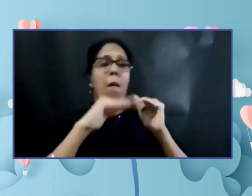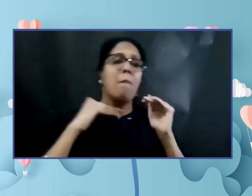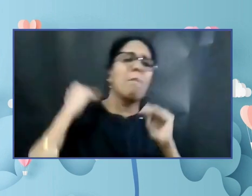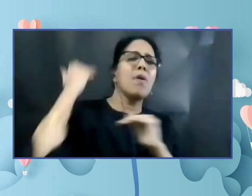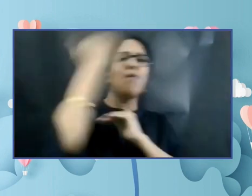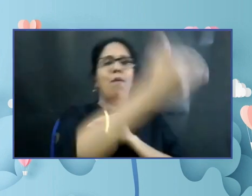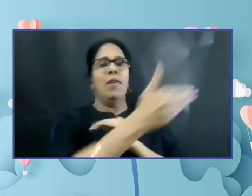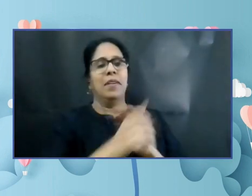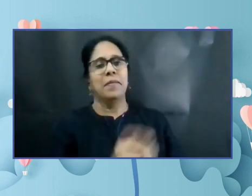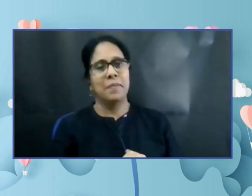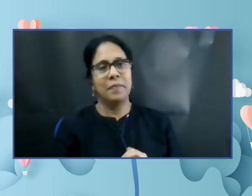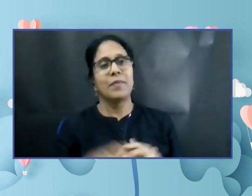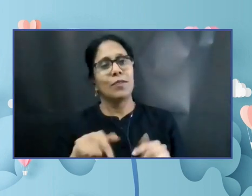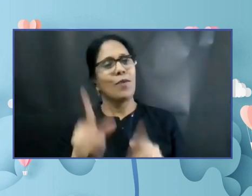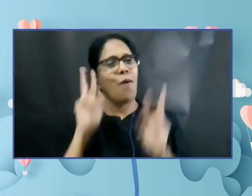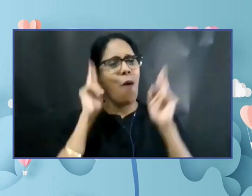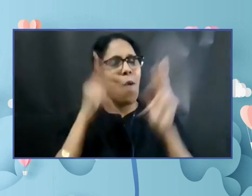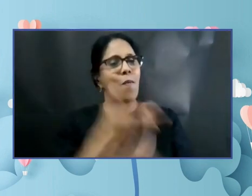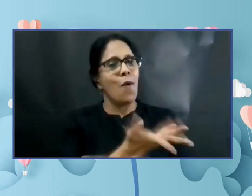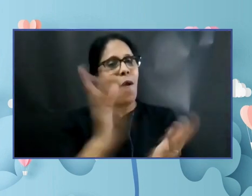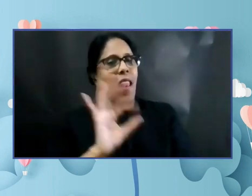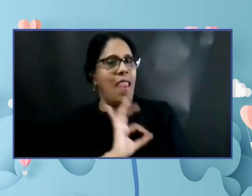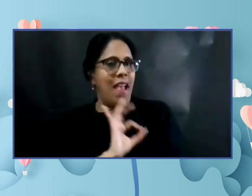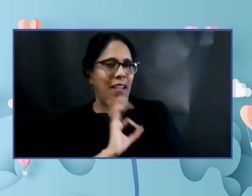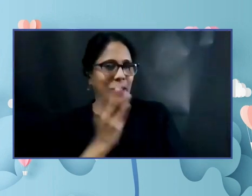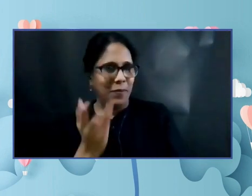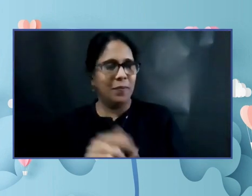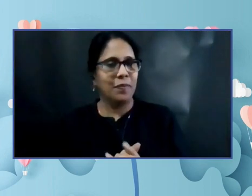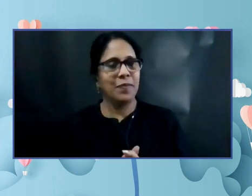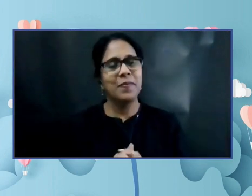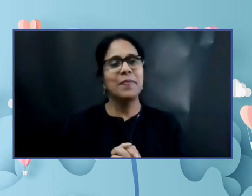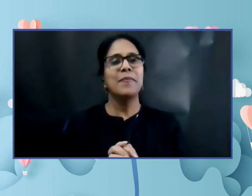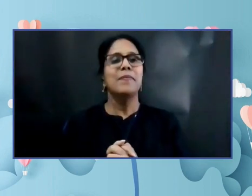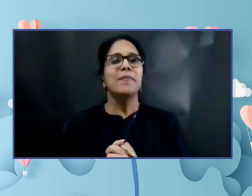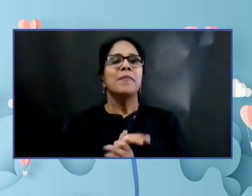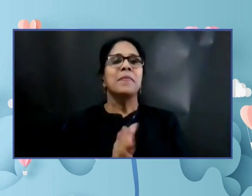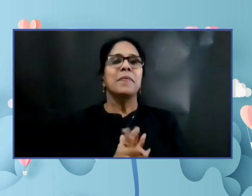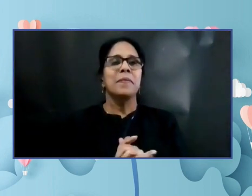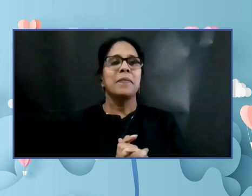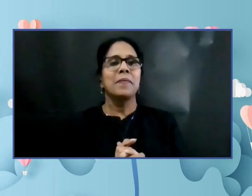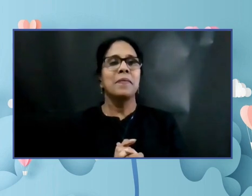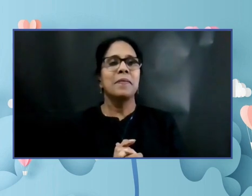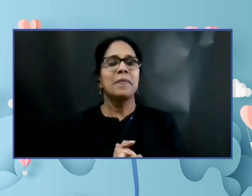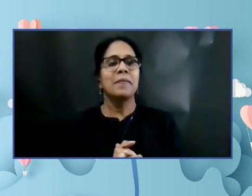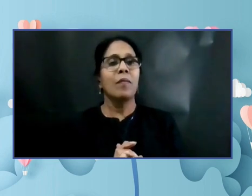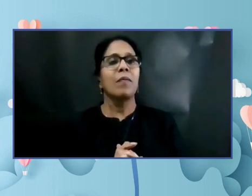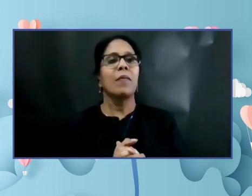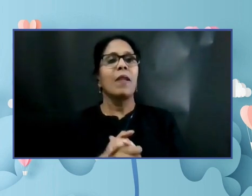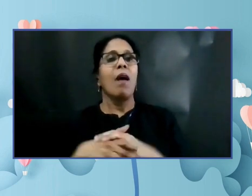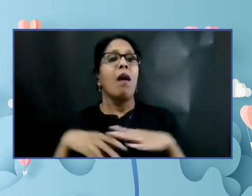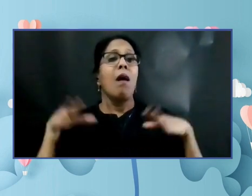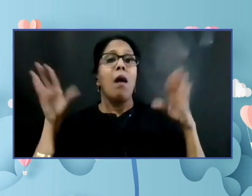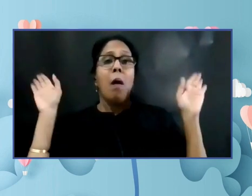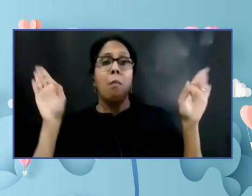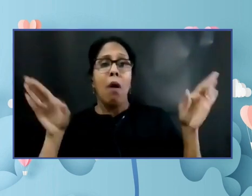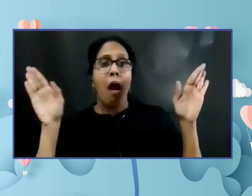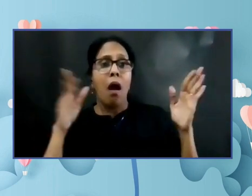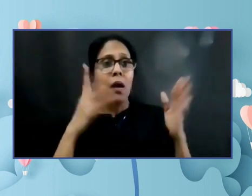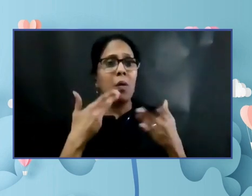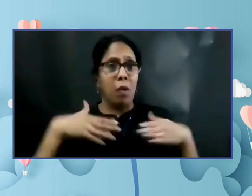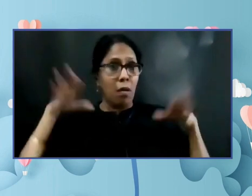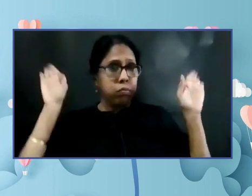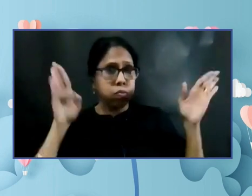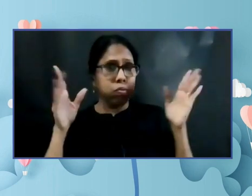A bird when it flies, doesn't care about its size.